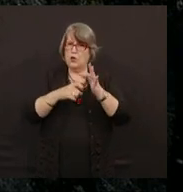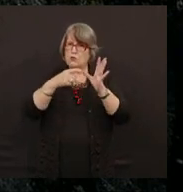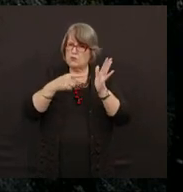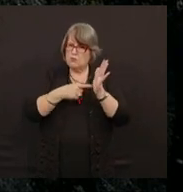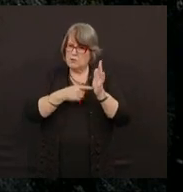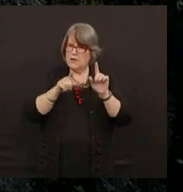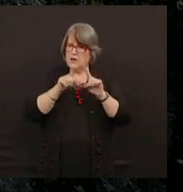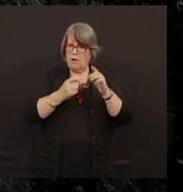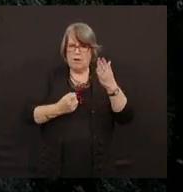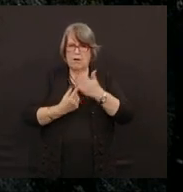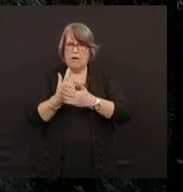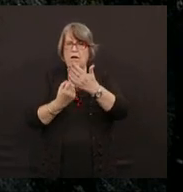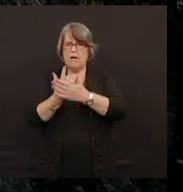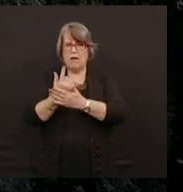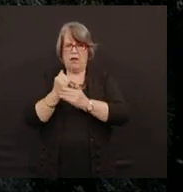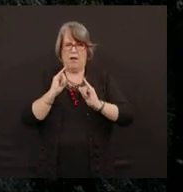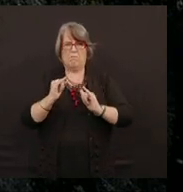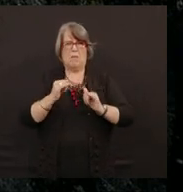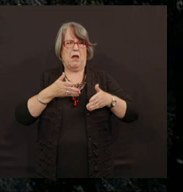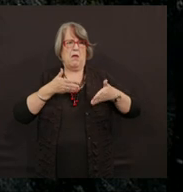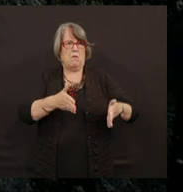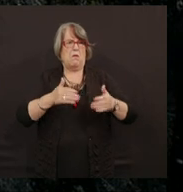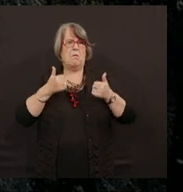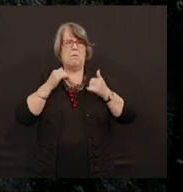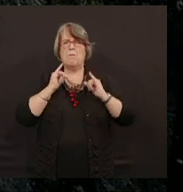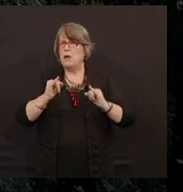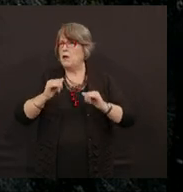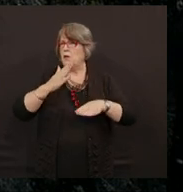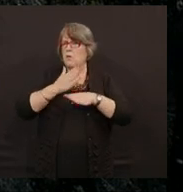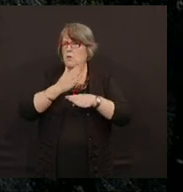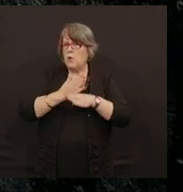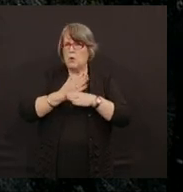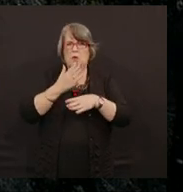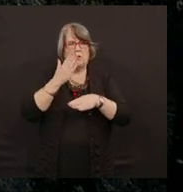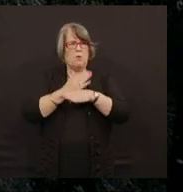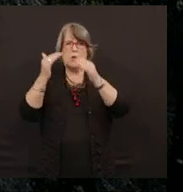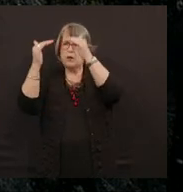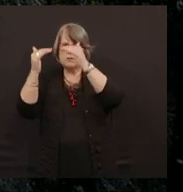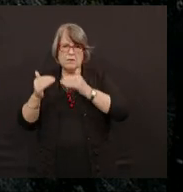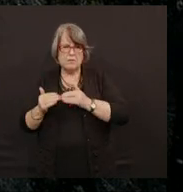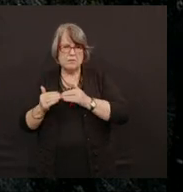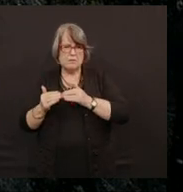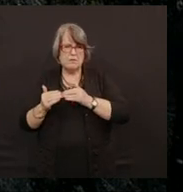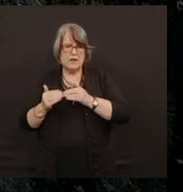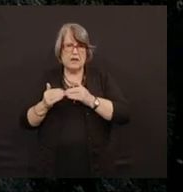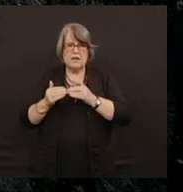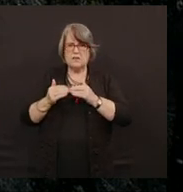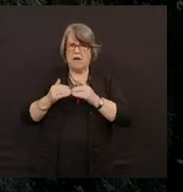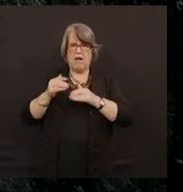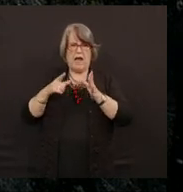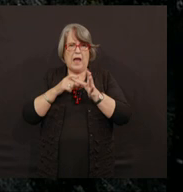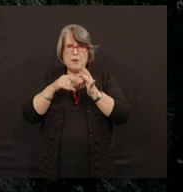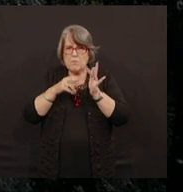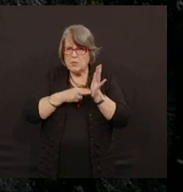incidents of bad practice, of poor service standards, of administrative infringements